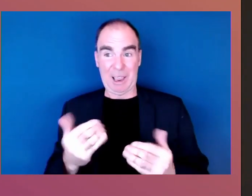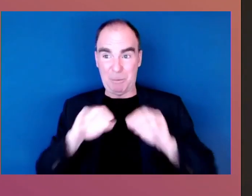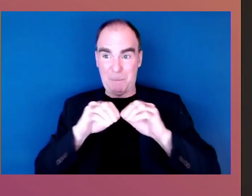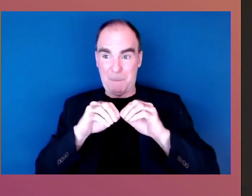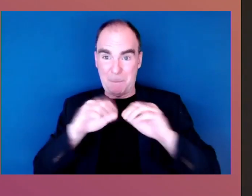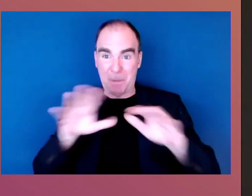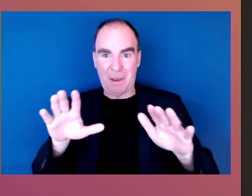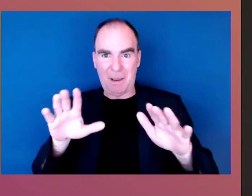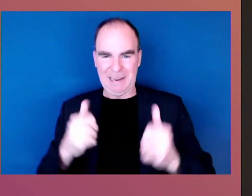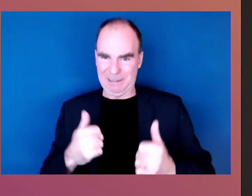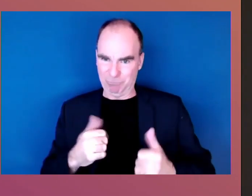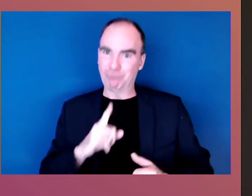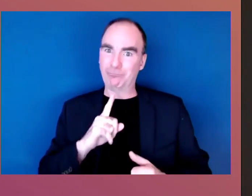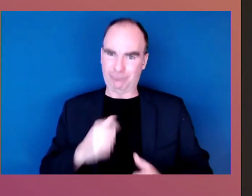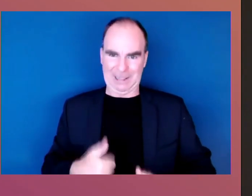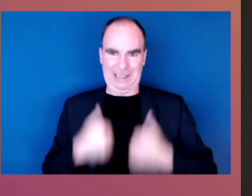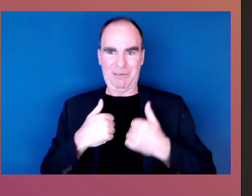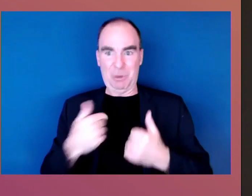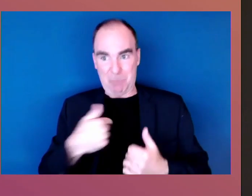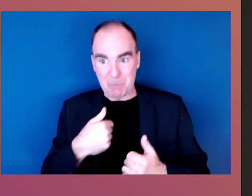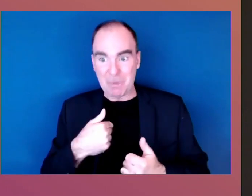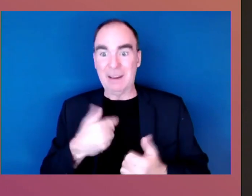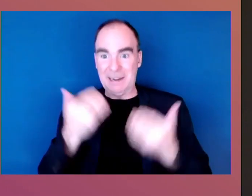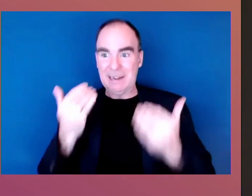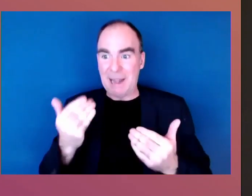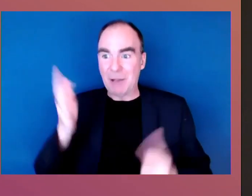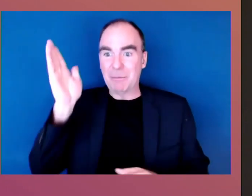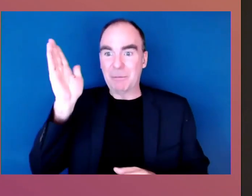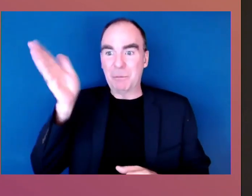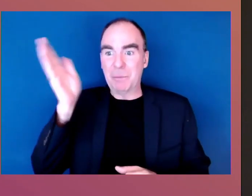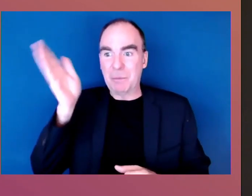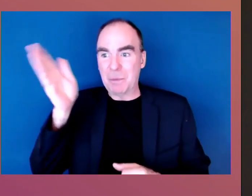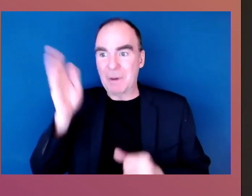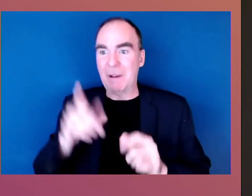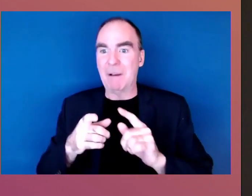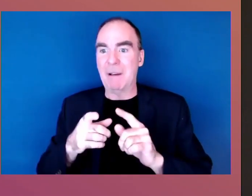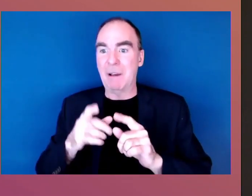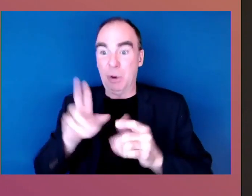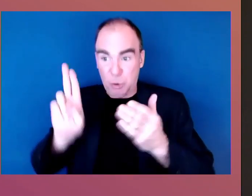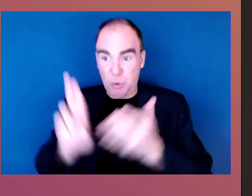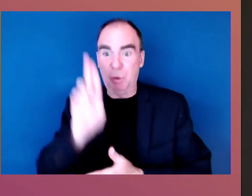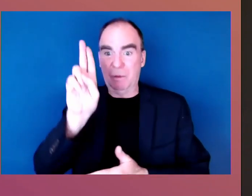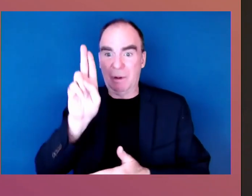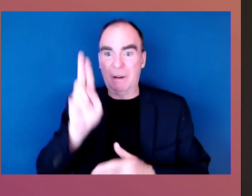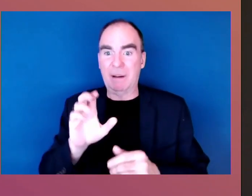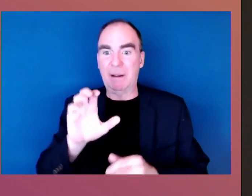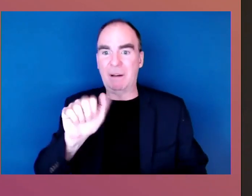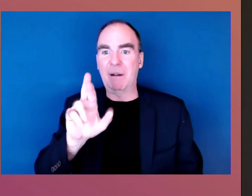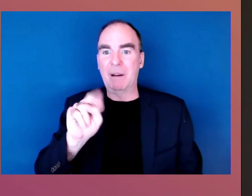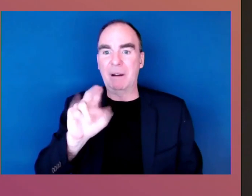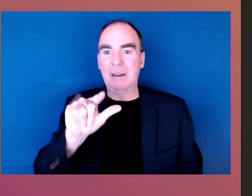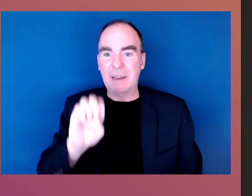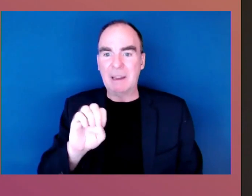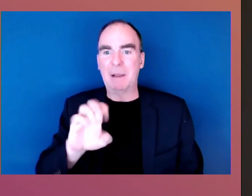at Carnegie Mellon University by getting support from CMU team. I'm Chieko Asakawa, IBM Fellow